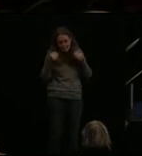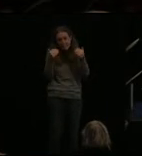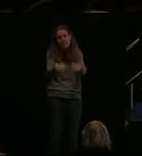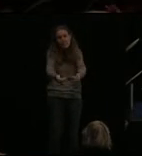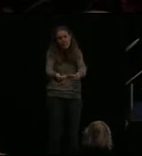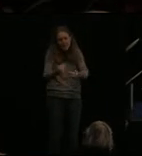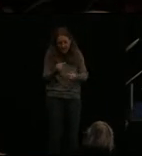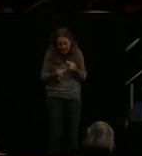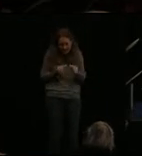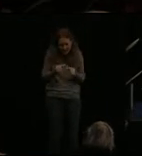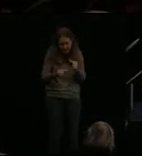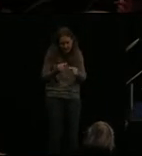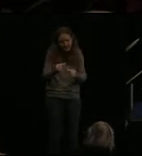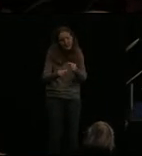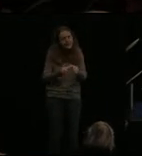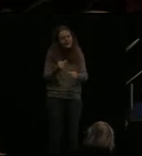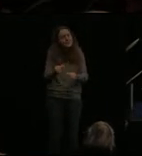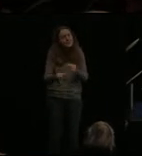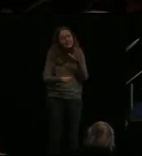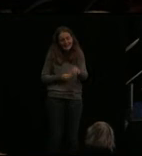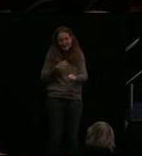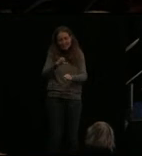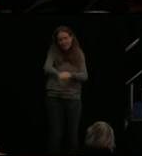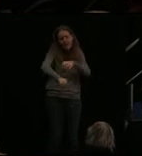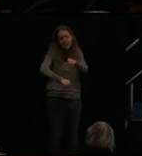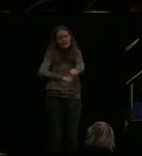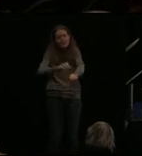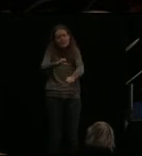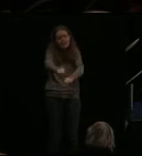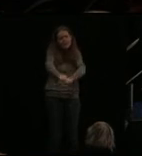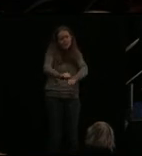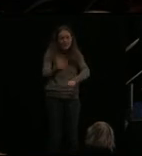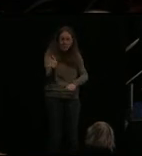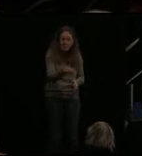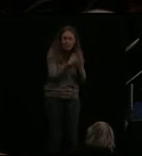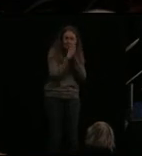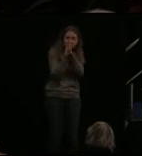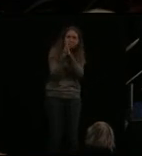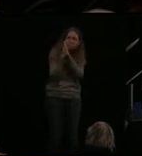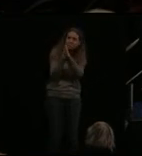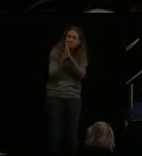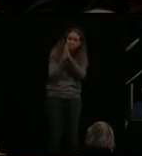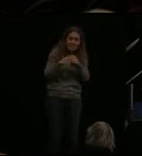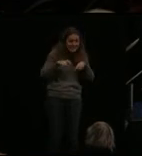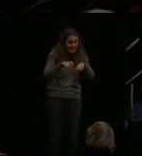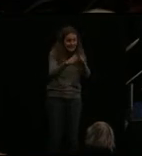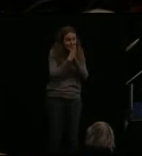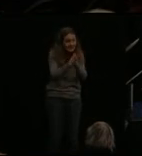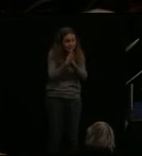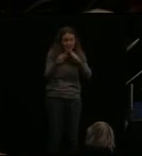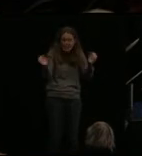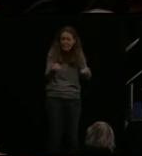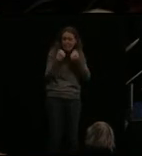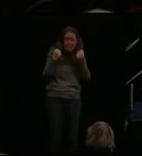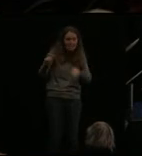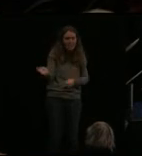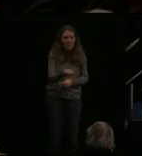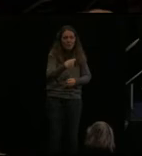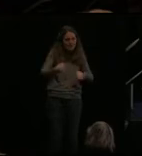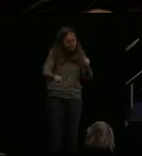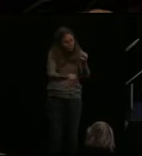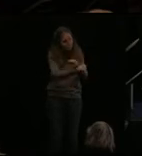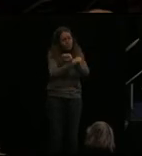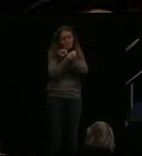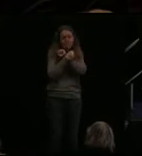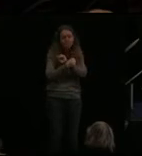forward, little by little, taking ground. Every prayer, prayer, prayer, keep praying. Every prayer, a powerful weapon. Strongholds